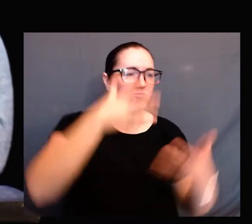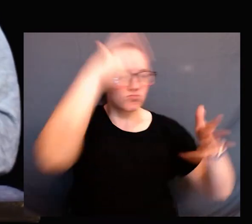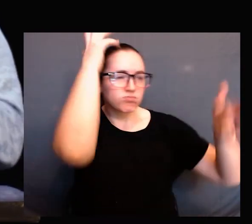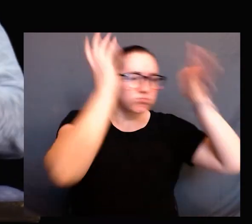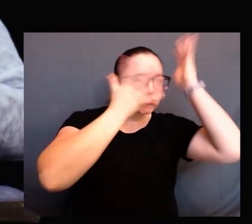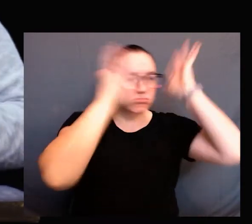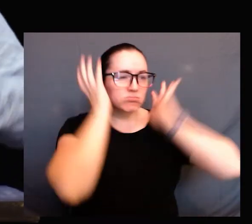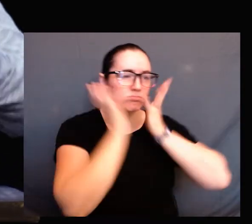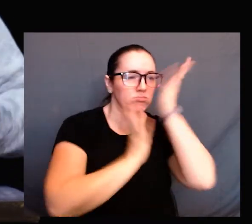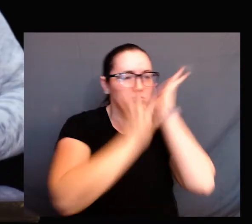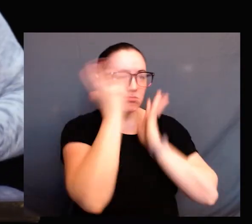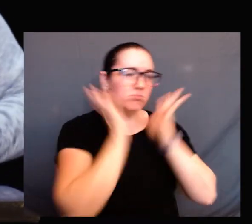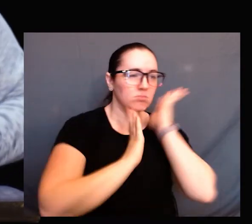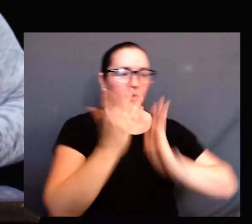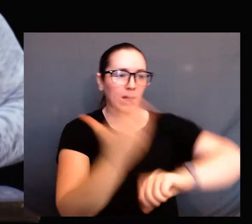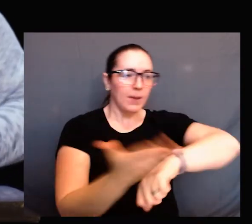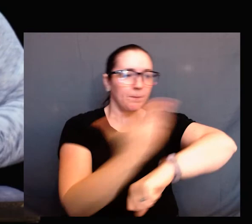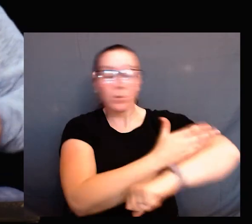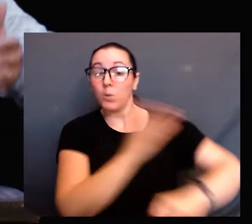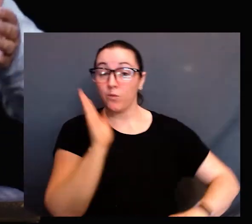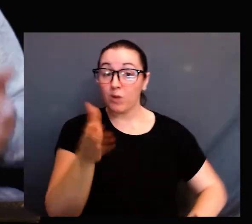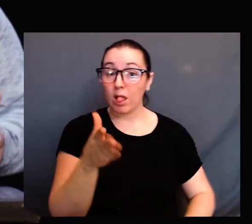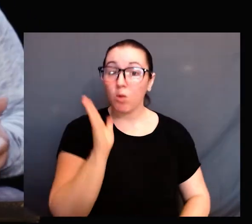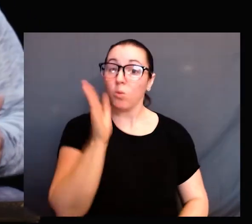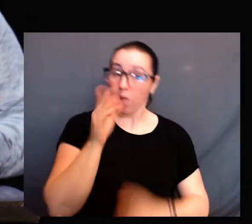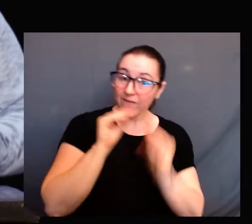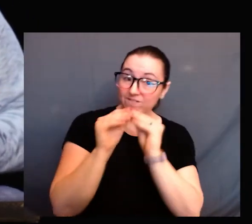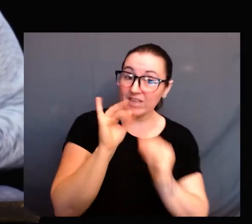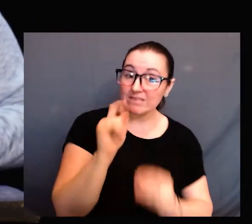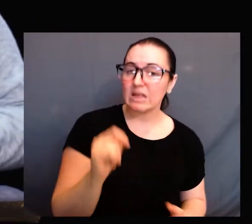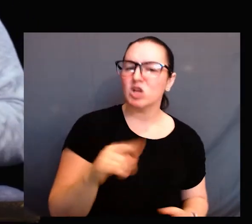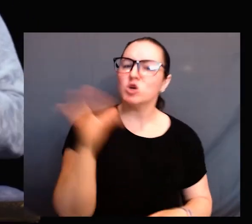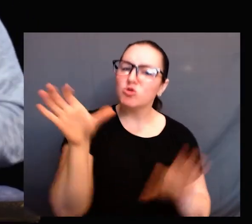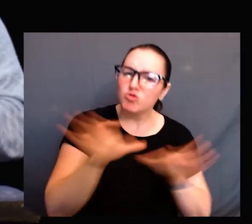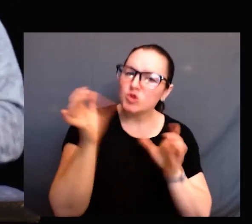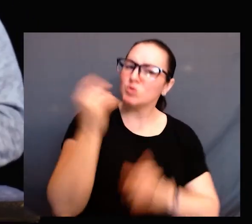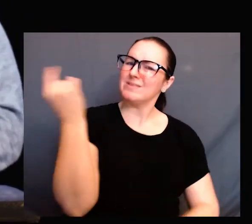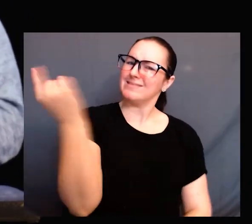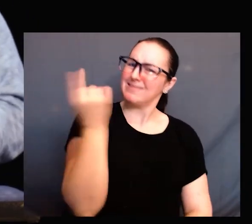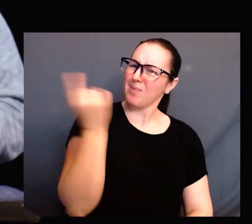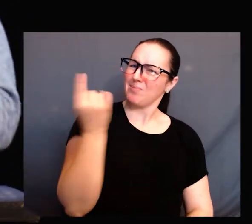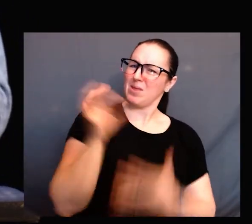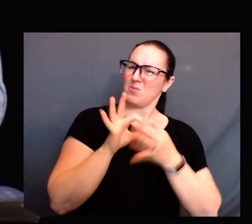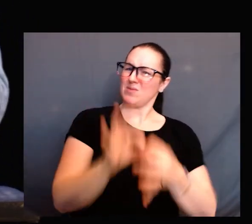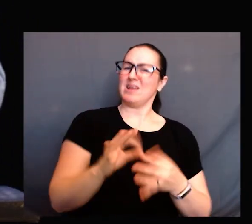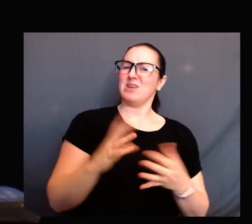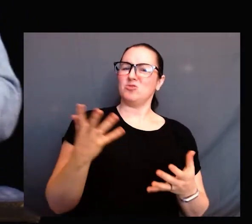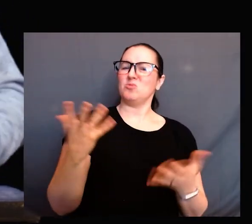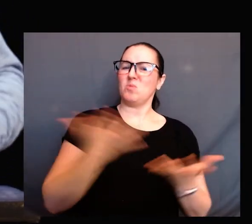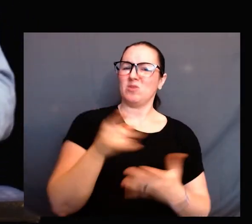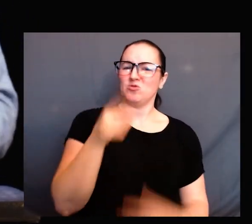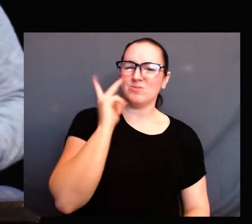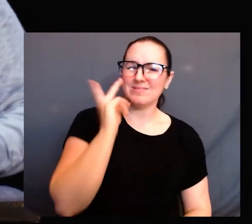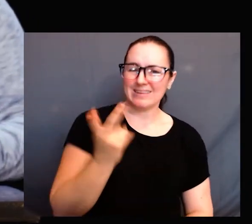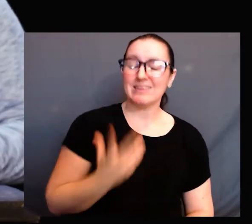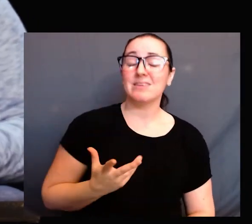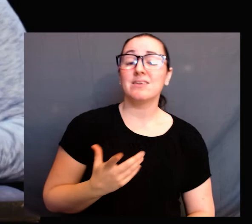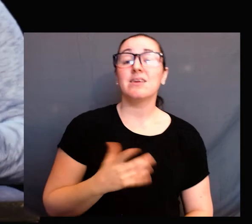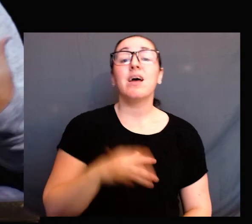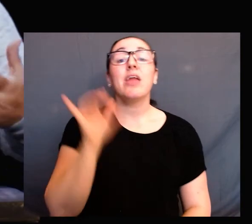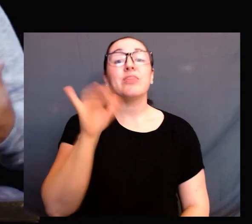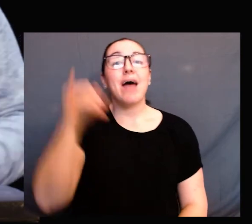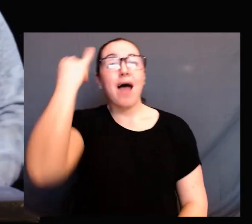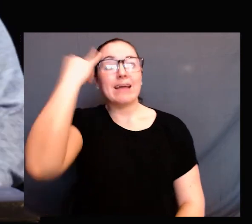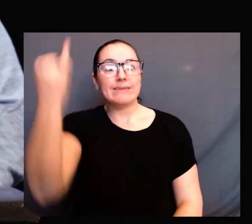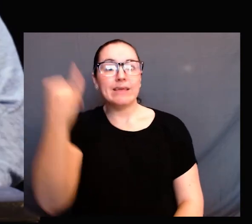work until it gets better. We will fix it. We will do something about what we see.